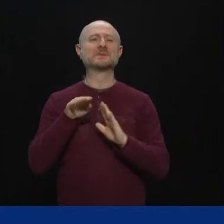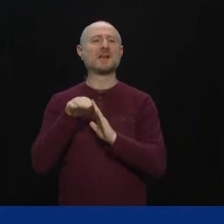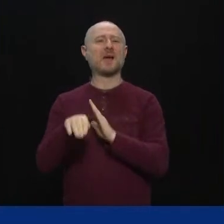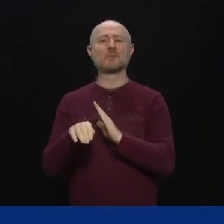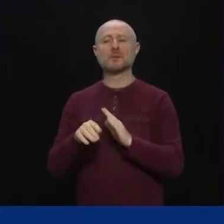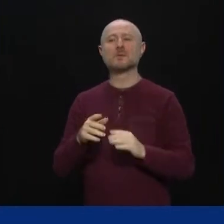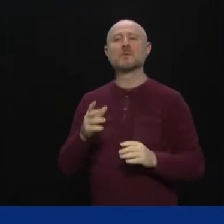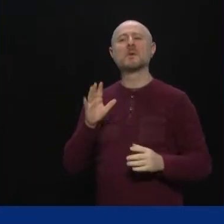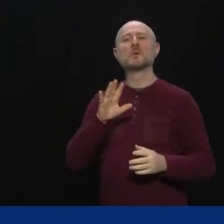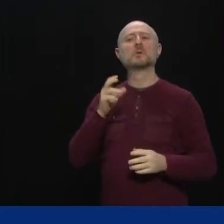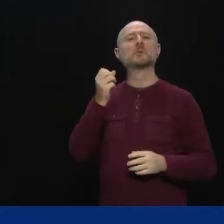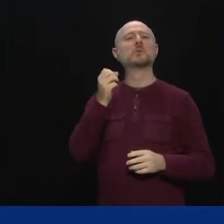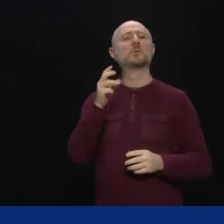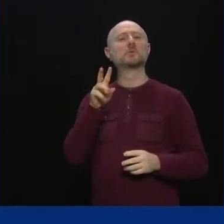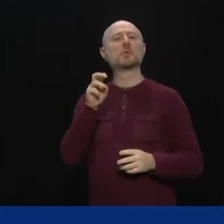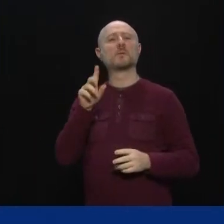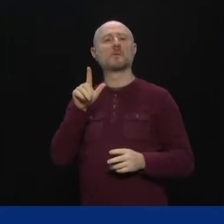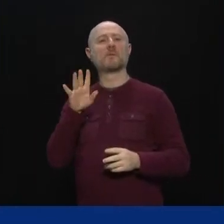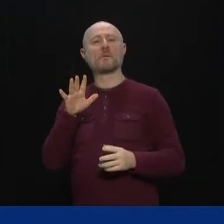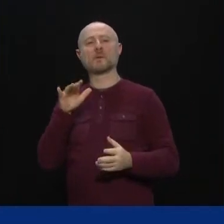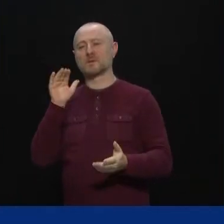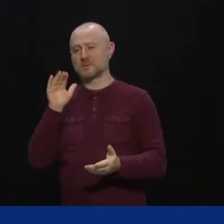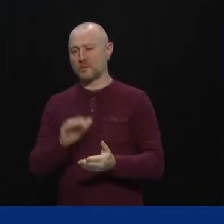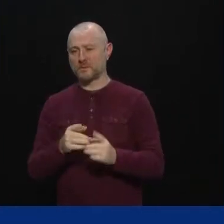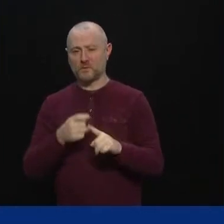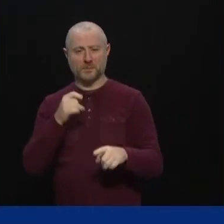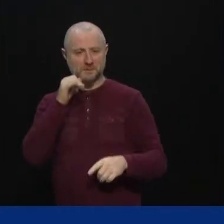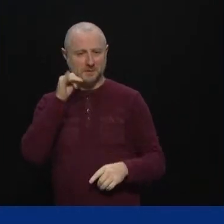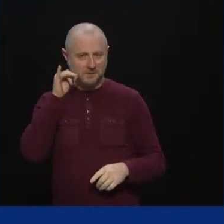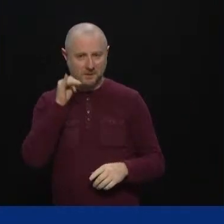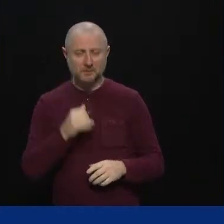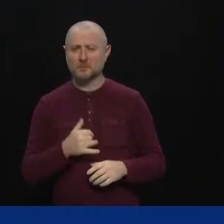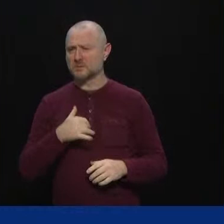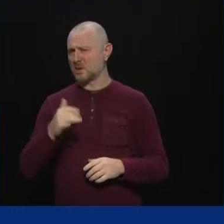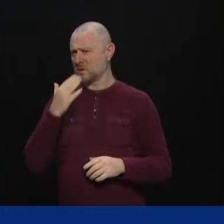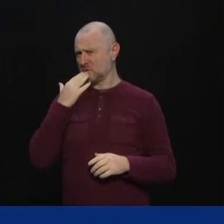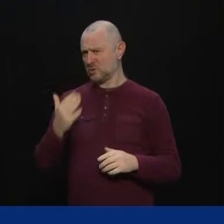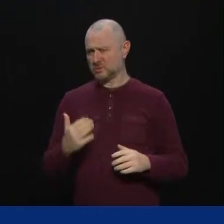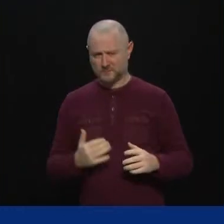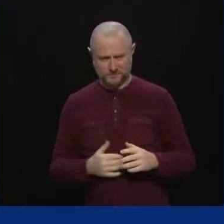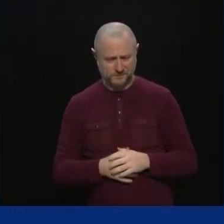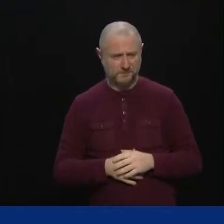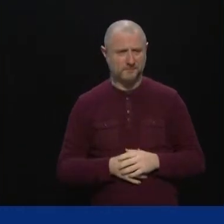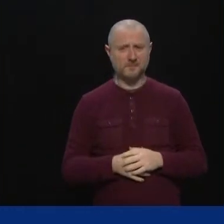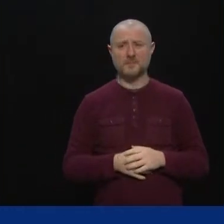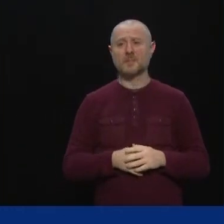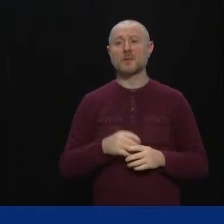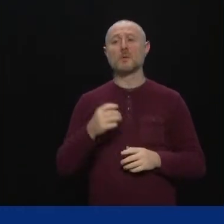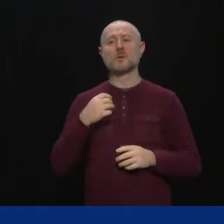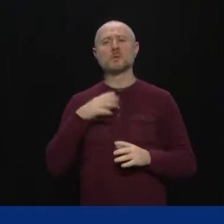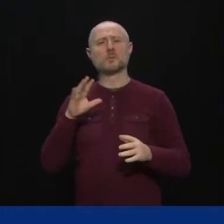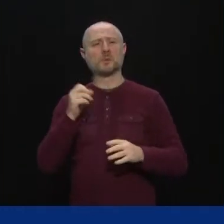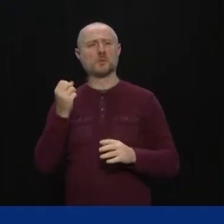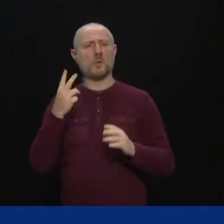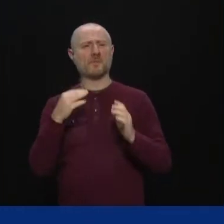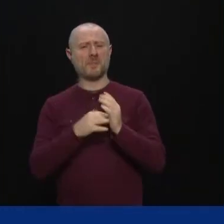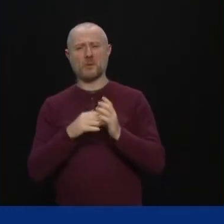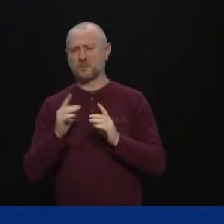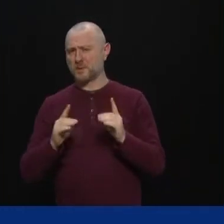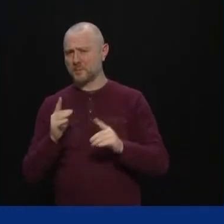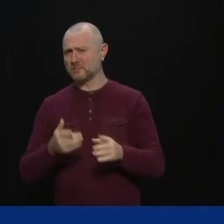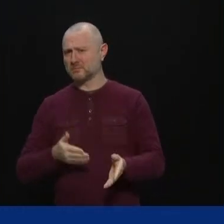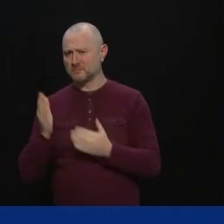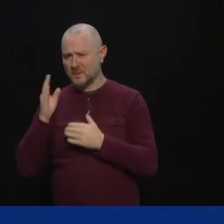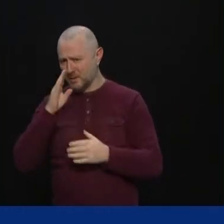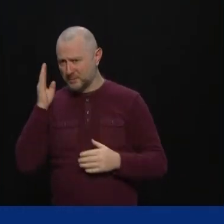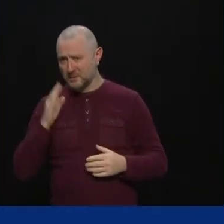245 down since the day before, so that's good. More people out of the hospitals, better, still about 12,000. And they're still too high. I mean,